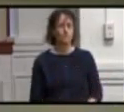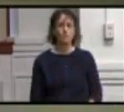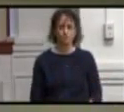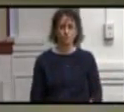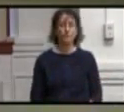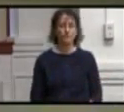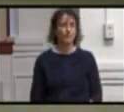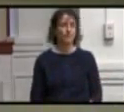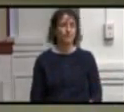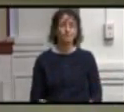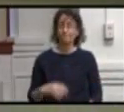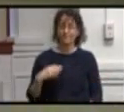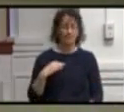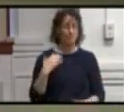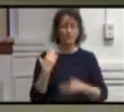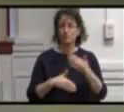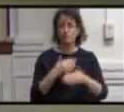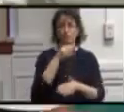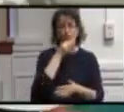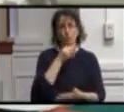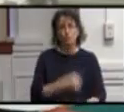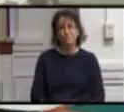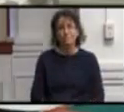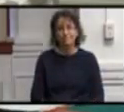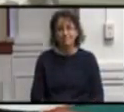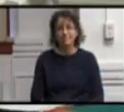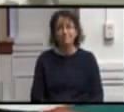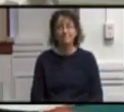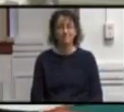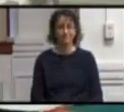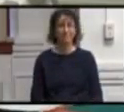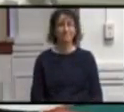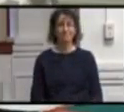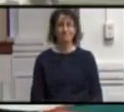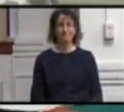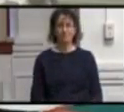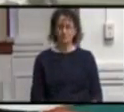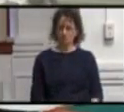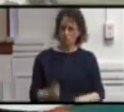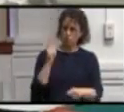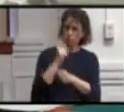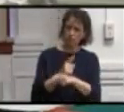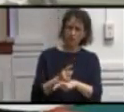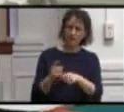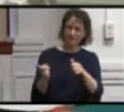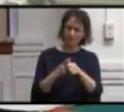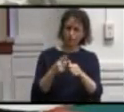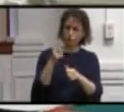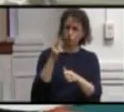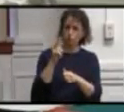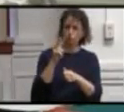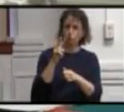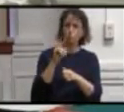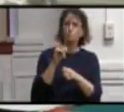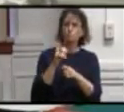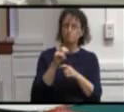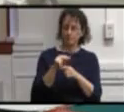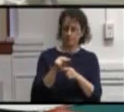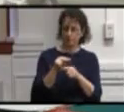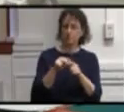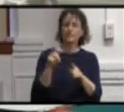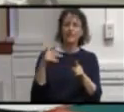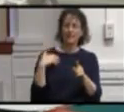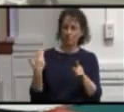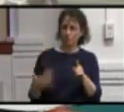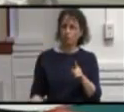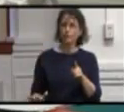the application process will be soon, right? Any time now. And then you'll because have the first $2 million is. The first $2 million is in hand. What they're